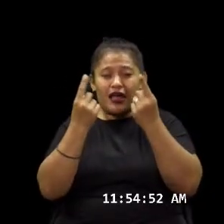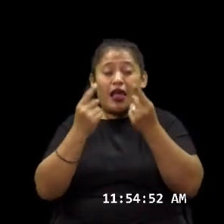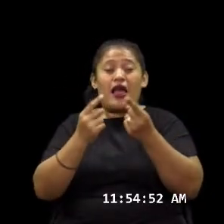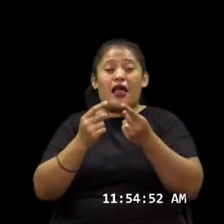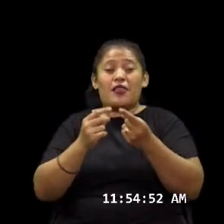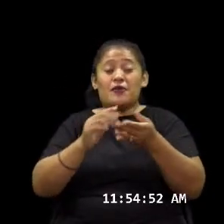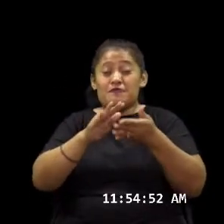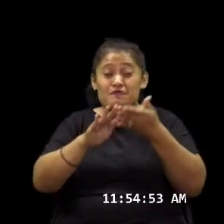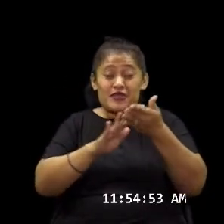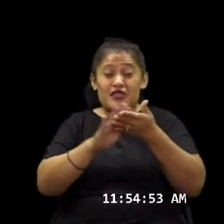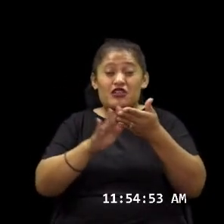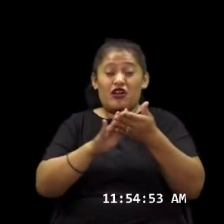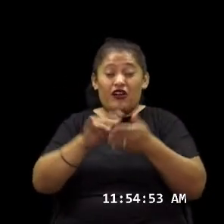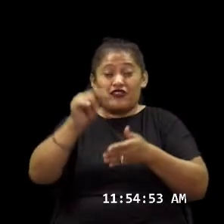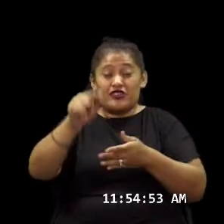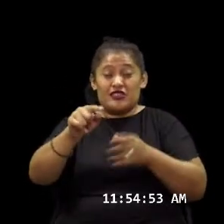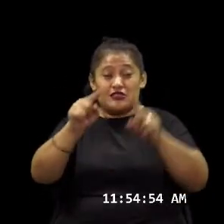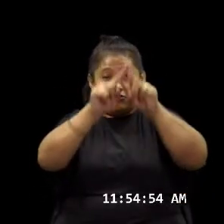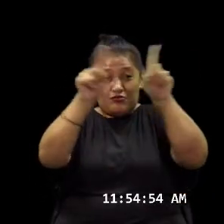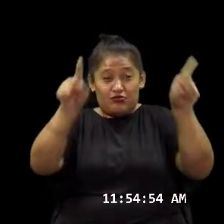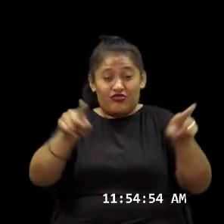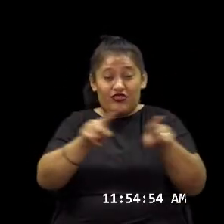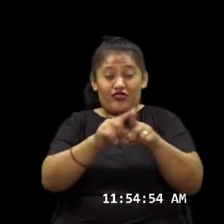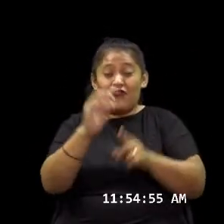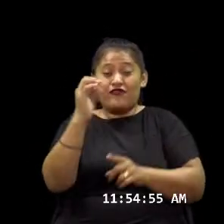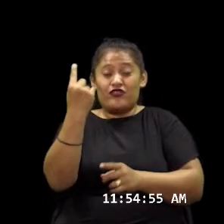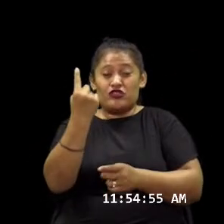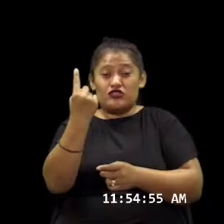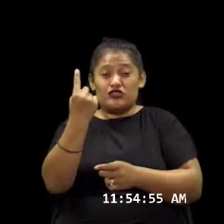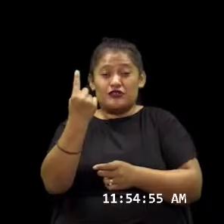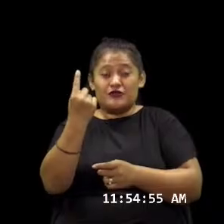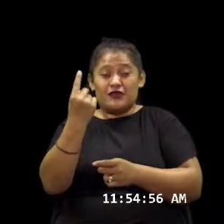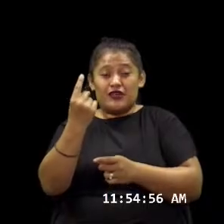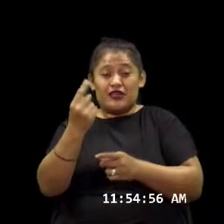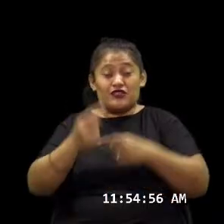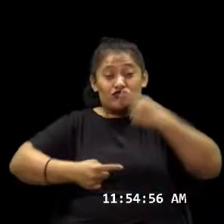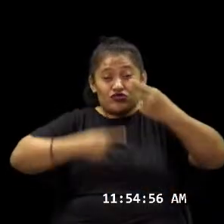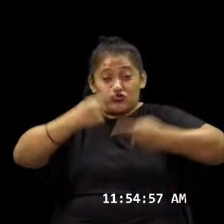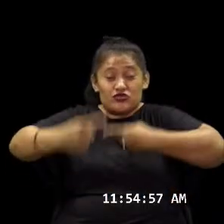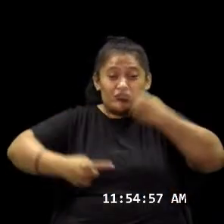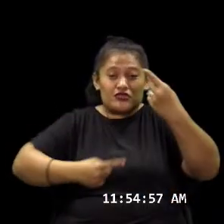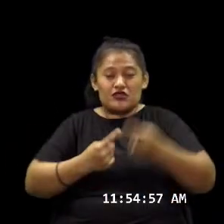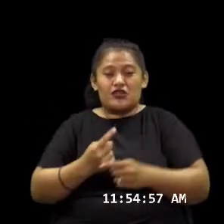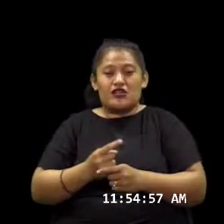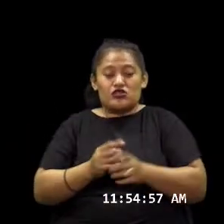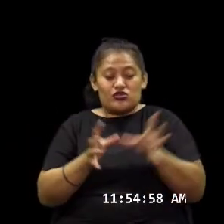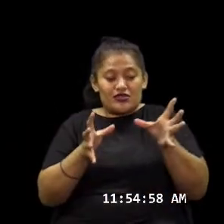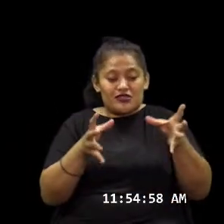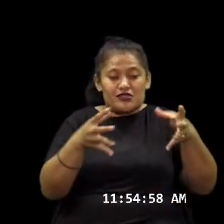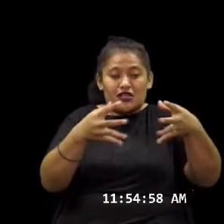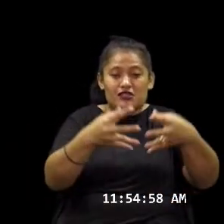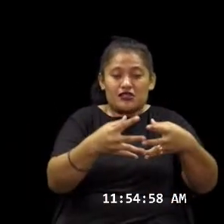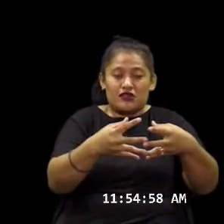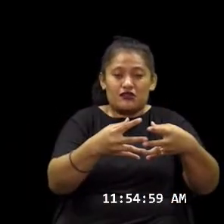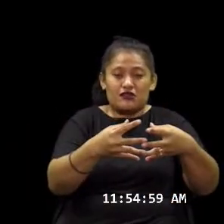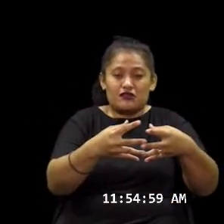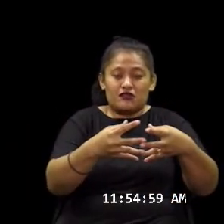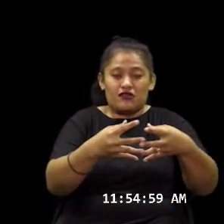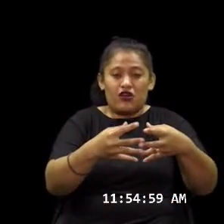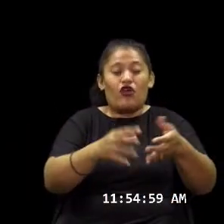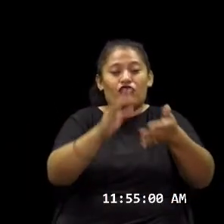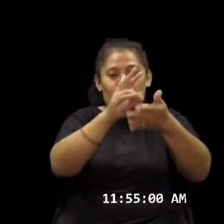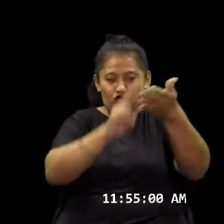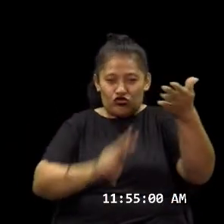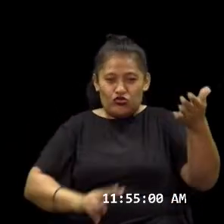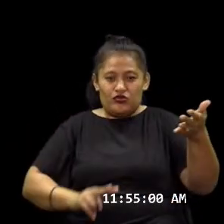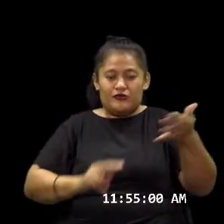main idea of this first paragraph. It is introducing us to the setting of the